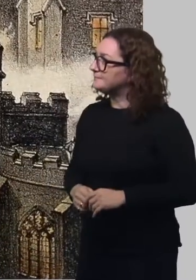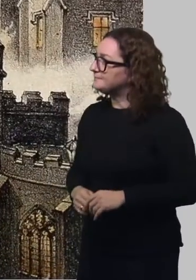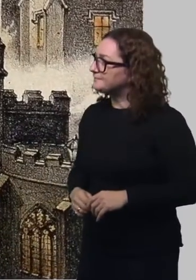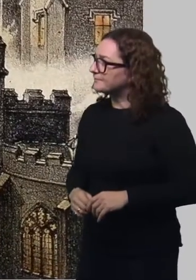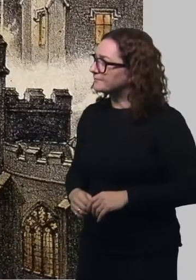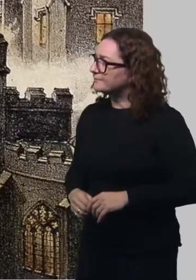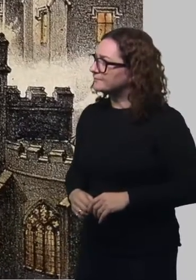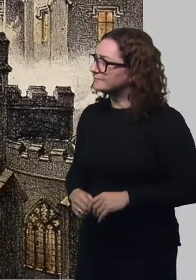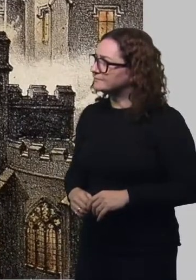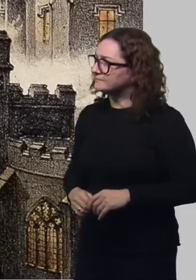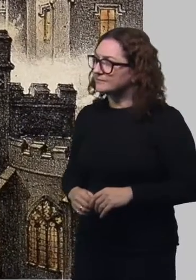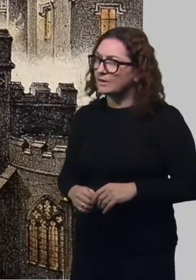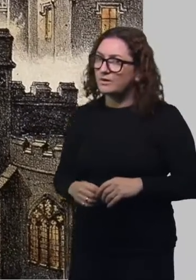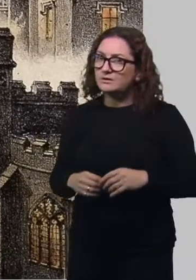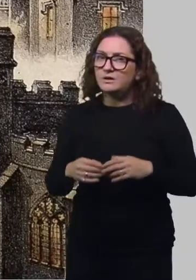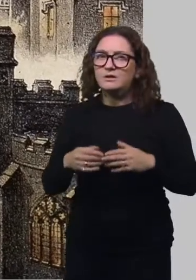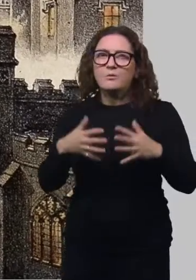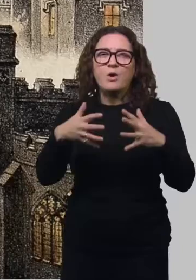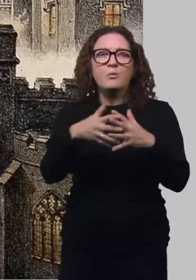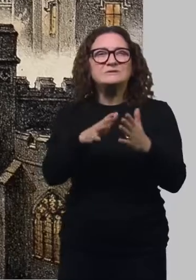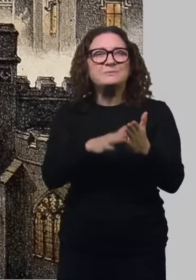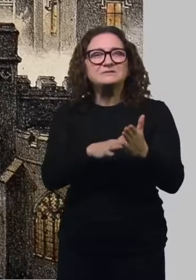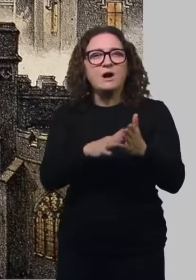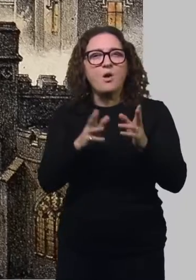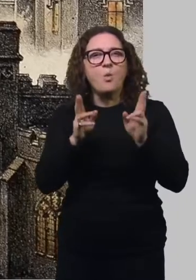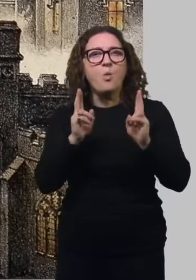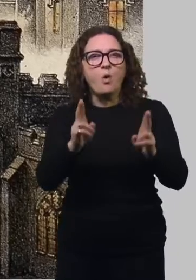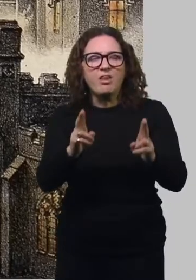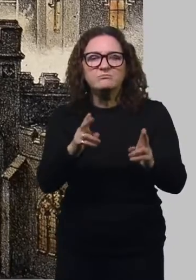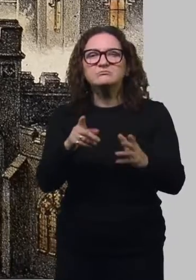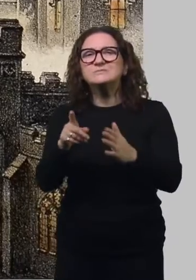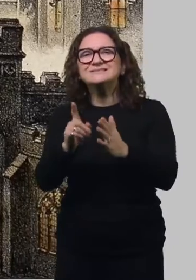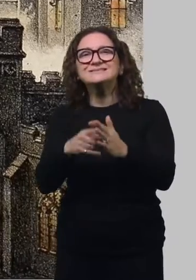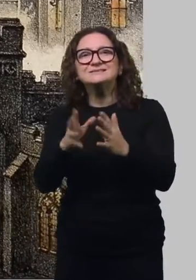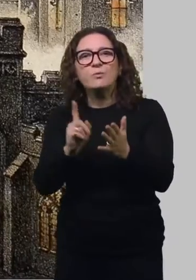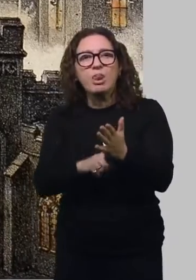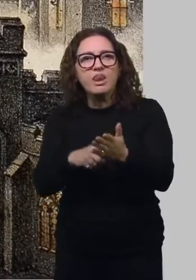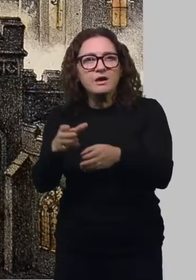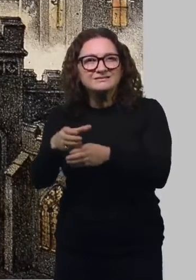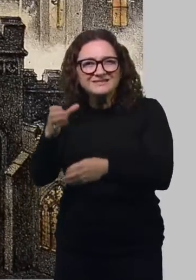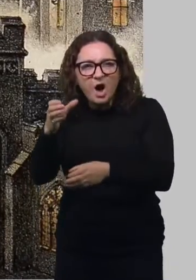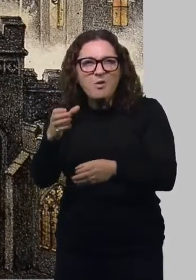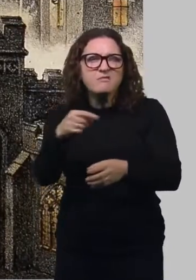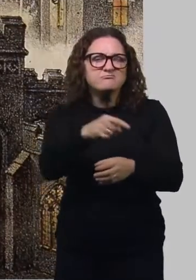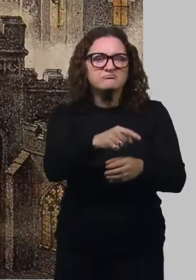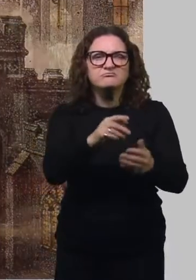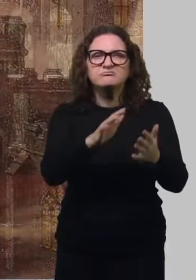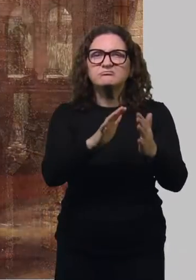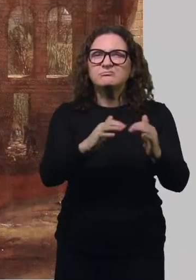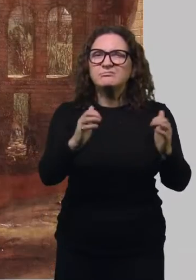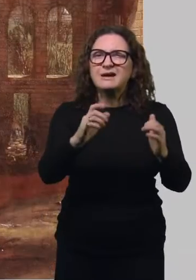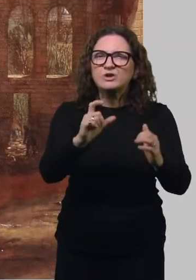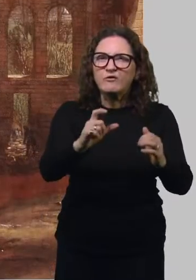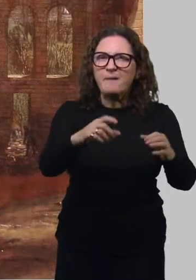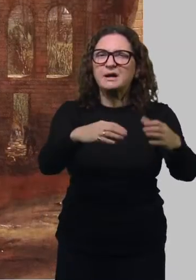Only Westminster Hall, the Jewel Tower, and a small cloister in the House of Commons survived. But what happened to the archives?